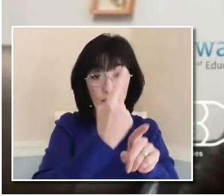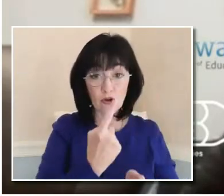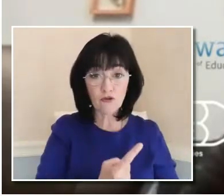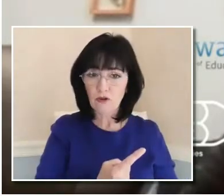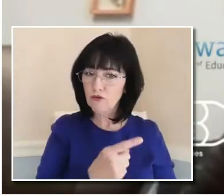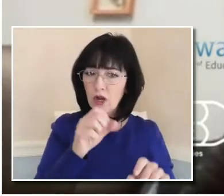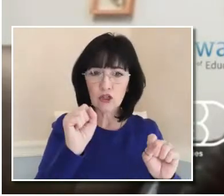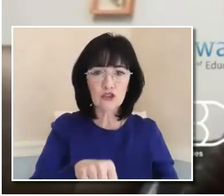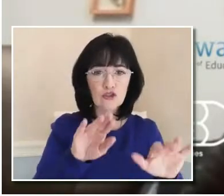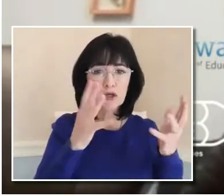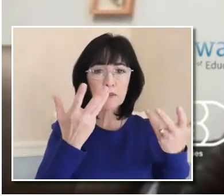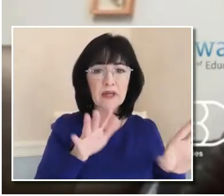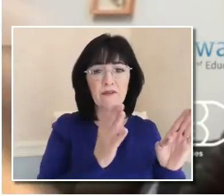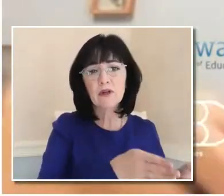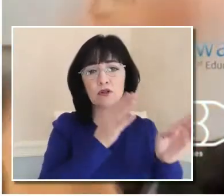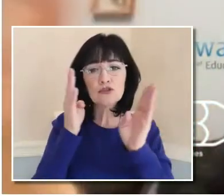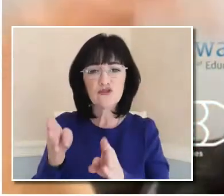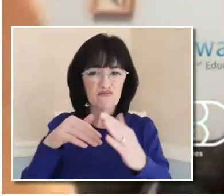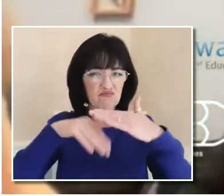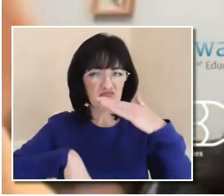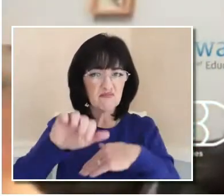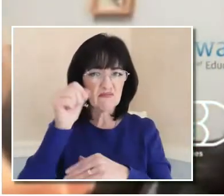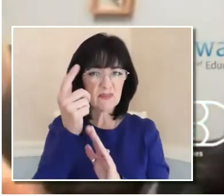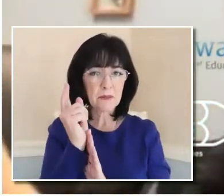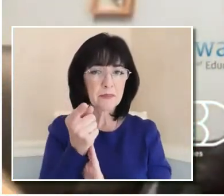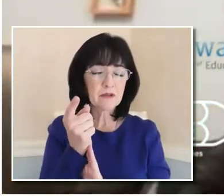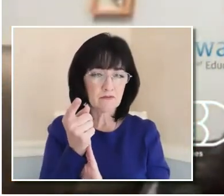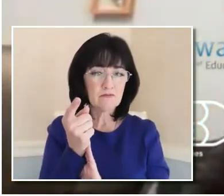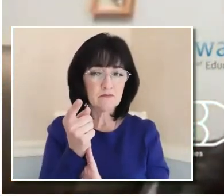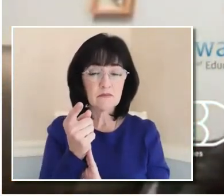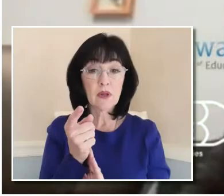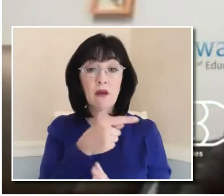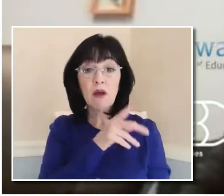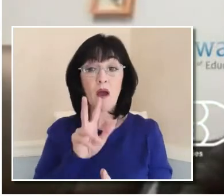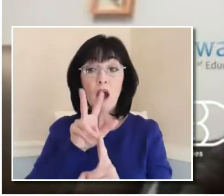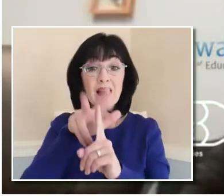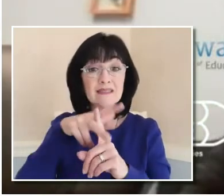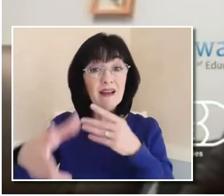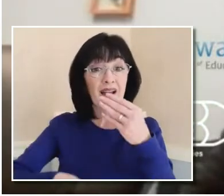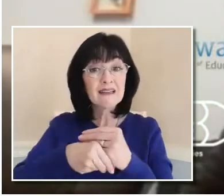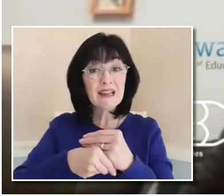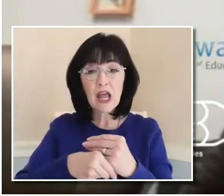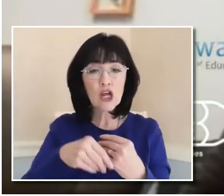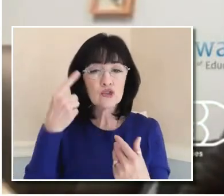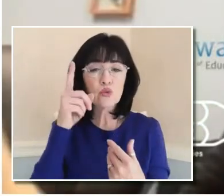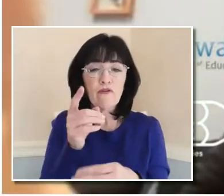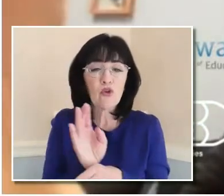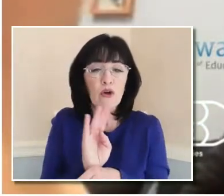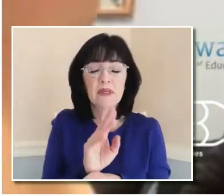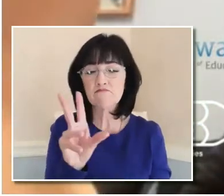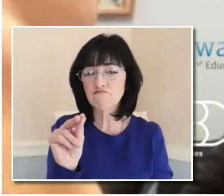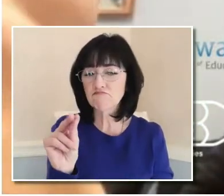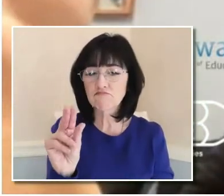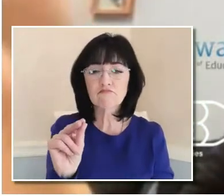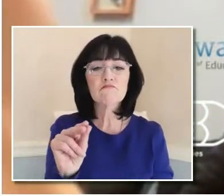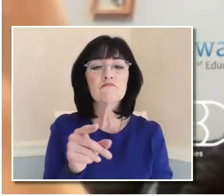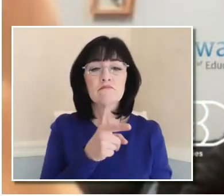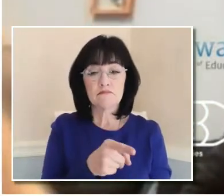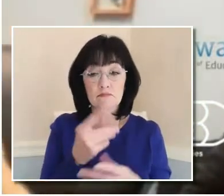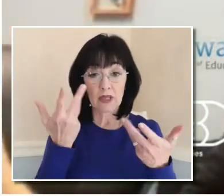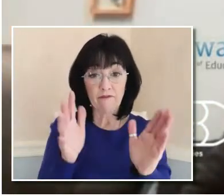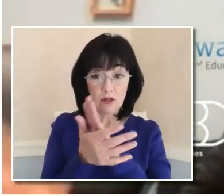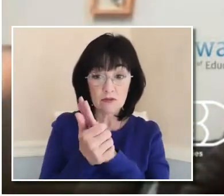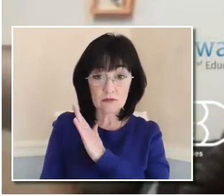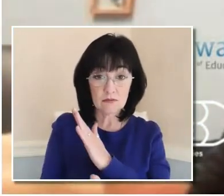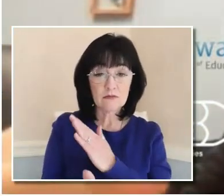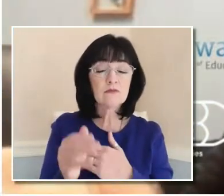lesson in under 10 minutes. It doesn't assign you extra just to assign you extra. So it will look